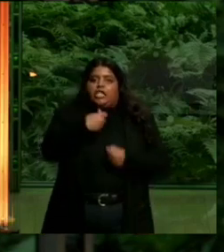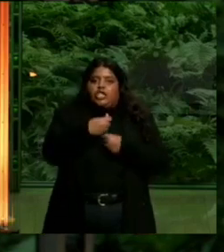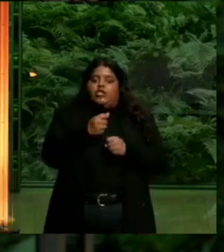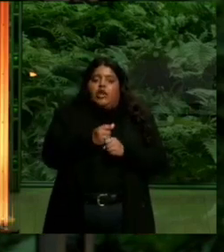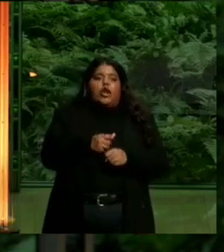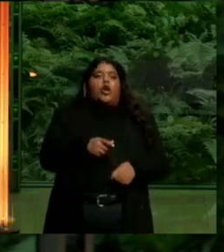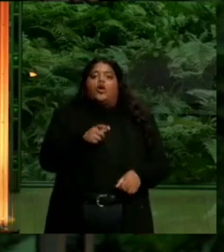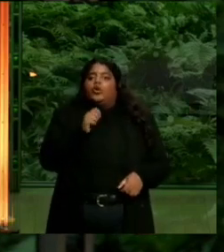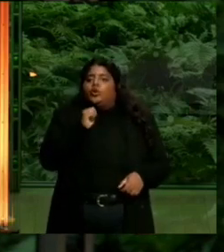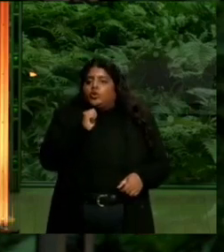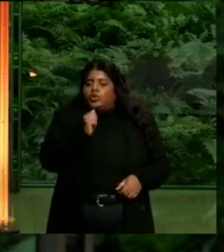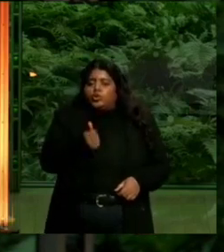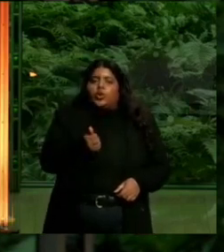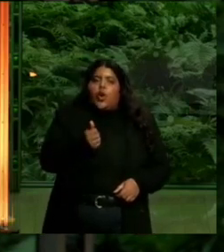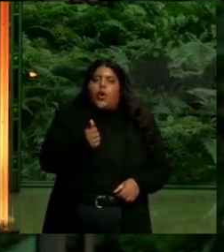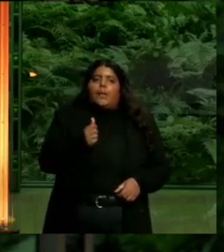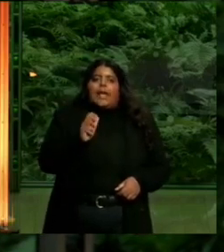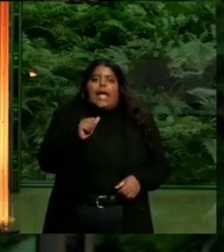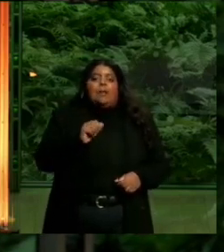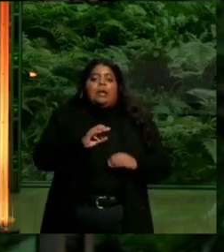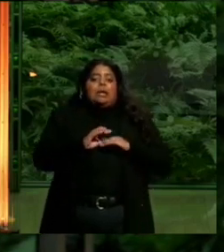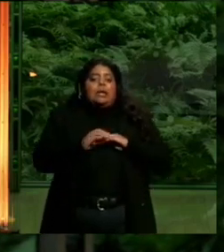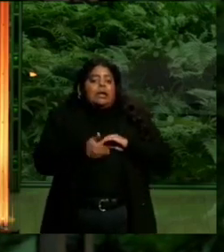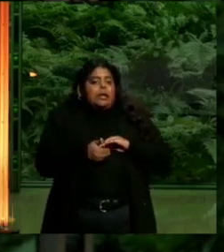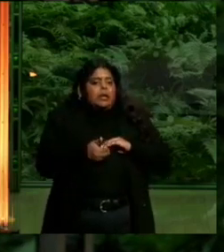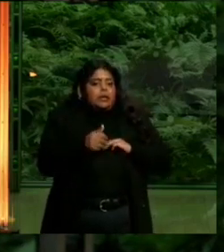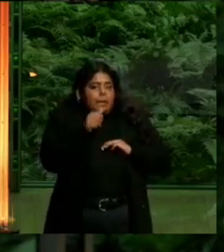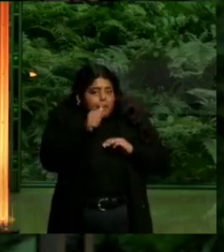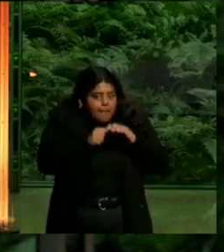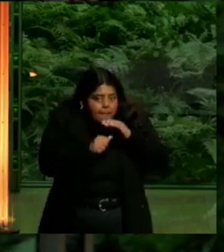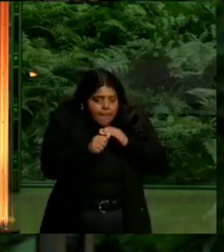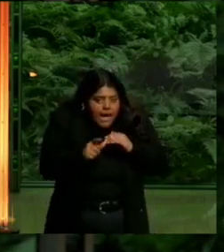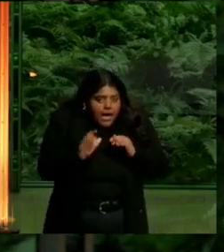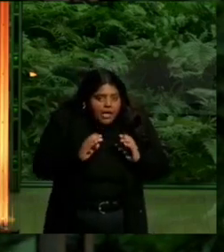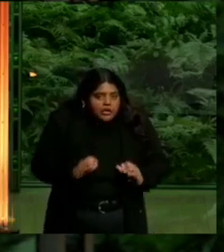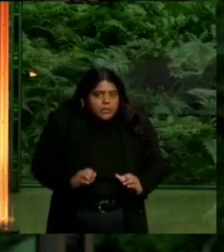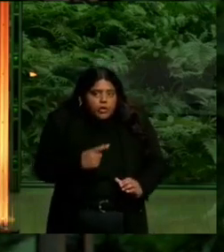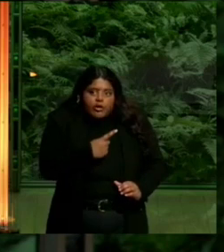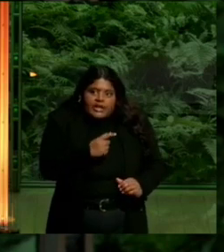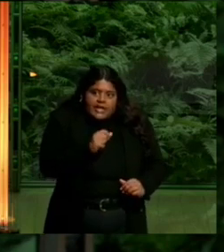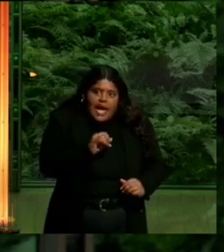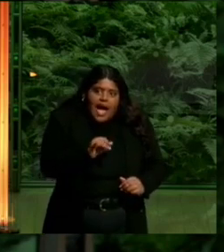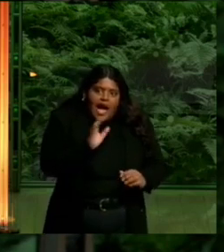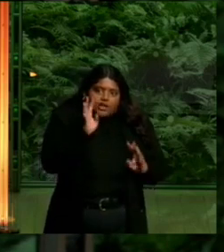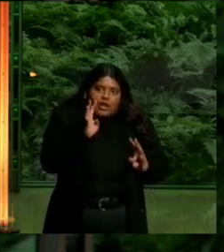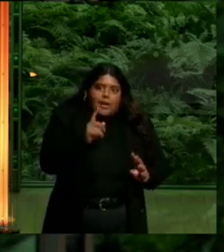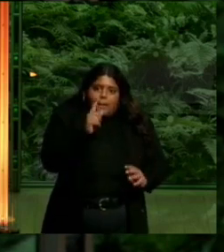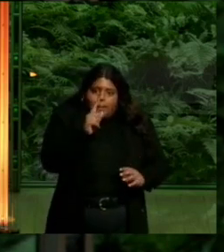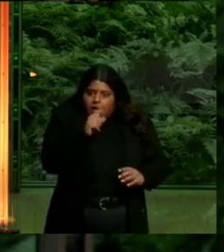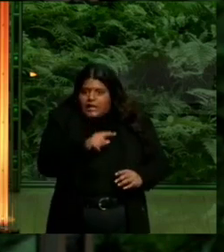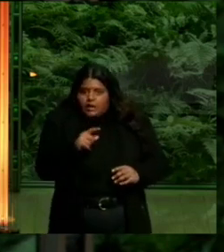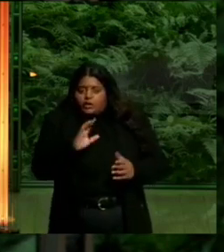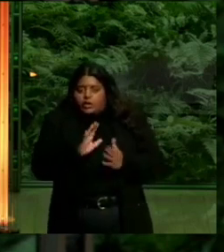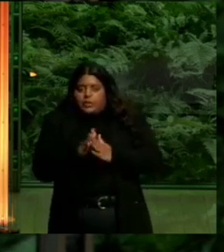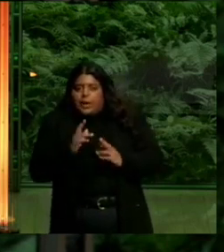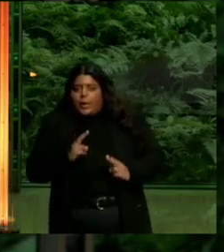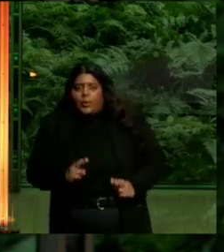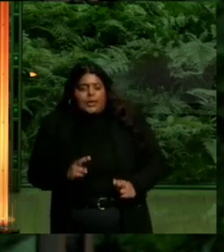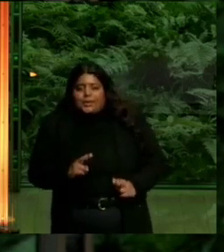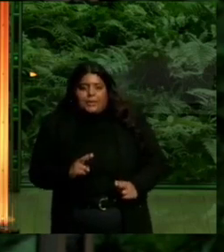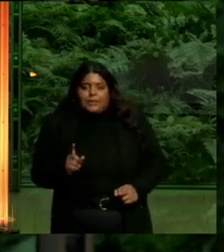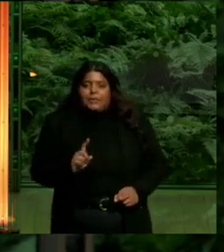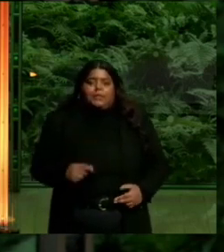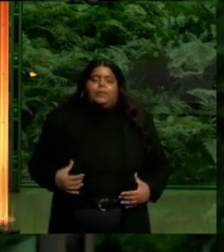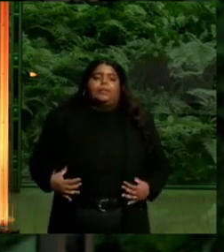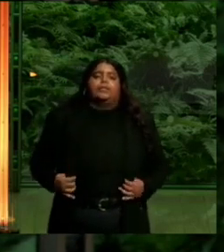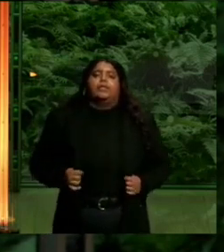you should not ever be able to deceive a customer that something that is AI generated is pretending to be a human.